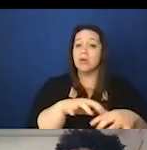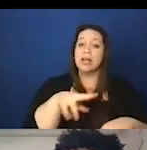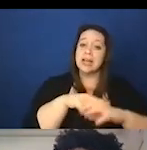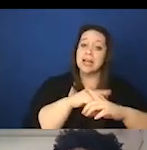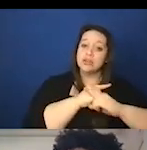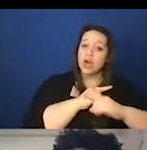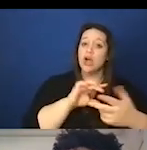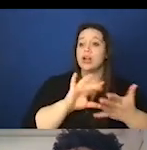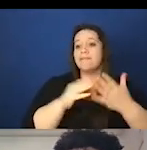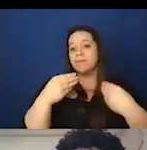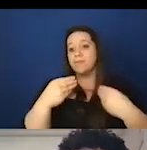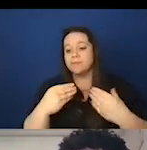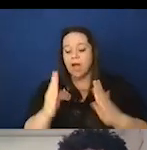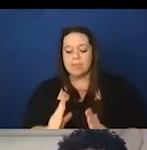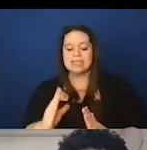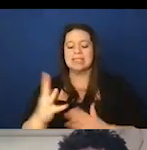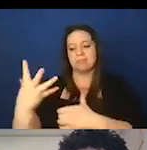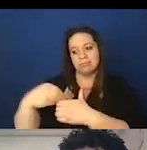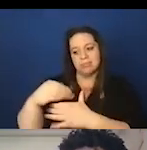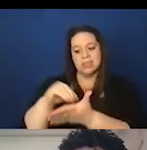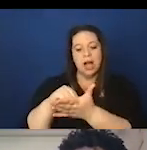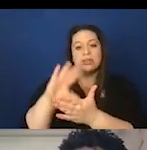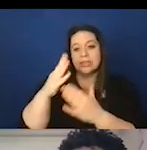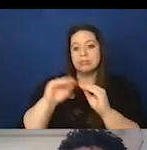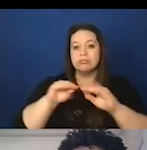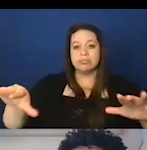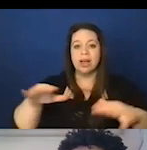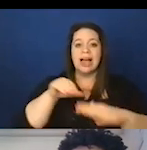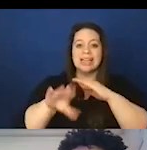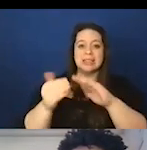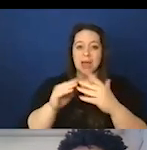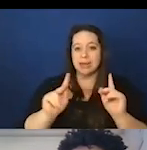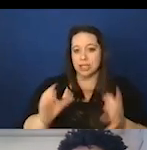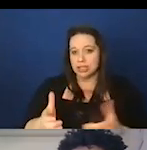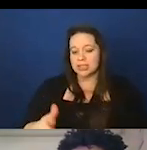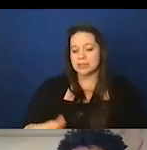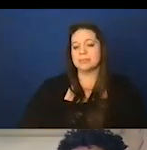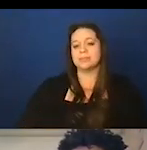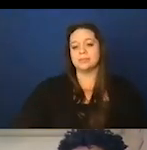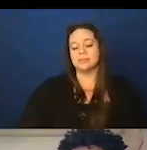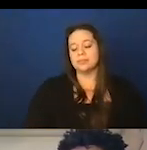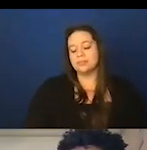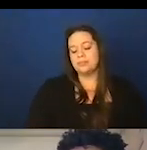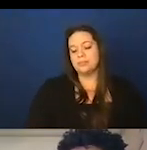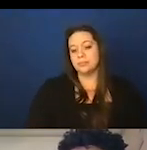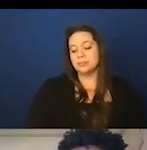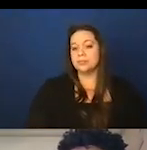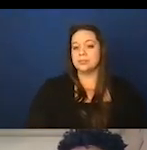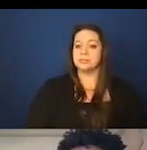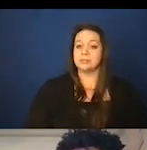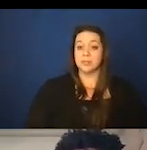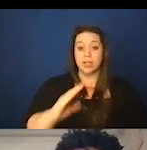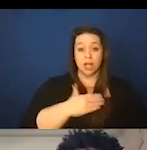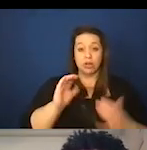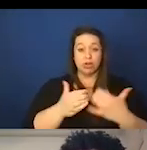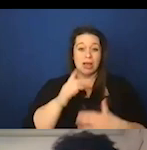and getting the doctors involved to really access populations. I mean, we have a group, you know, of physicians that we manage anywhere from 30